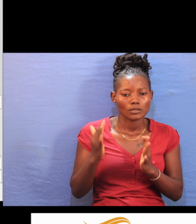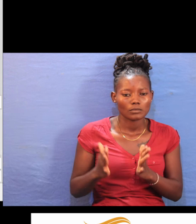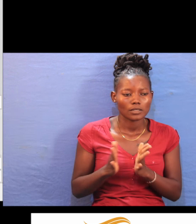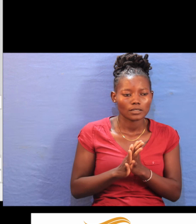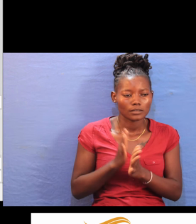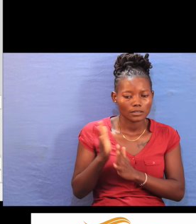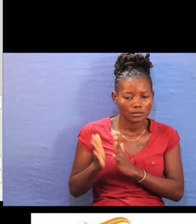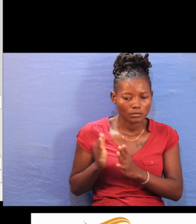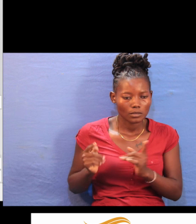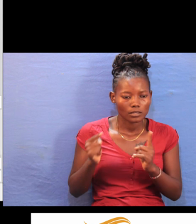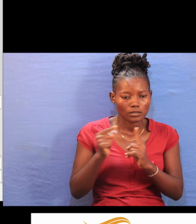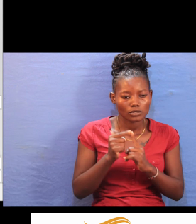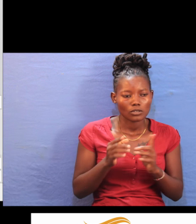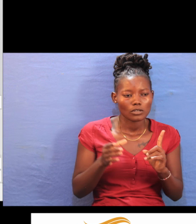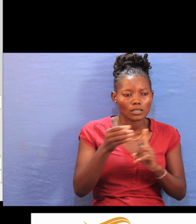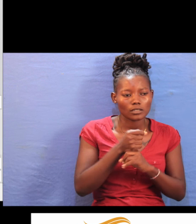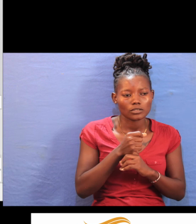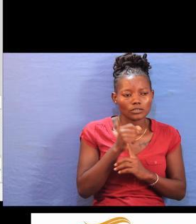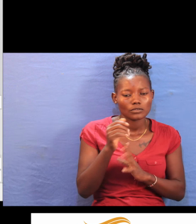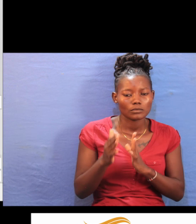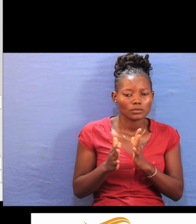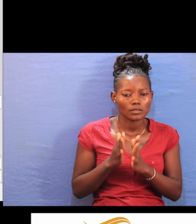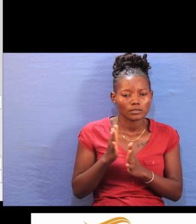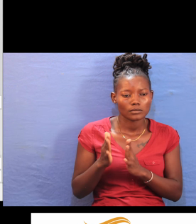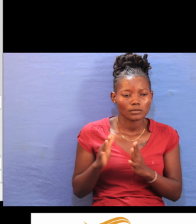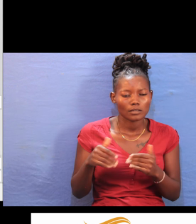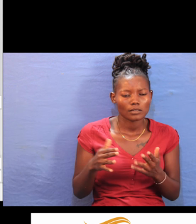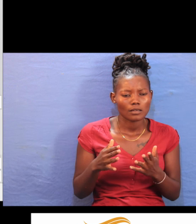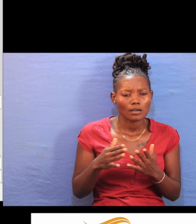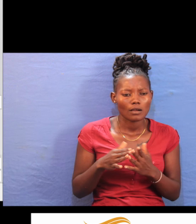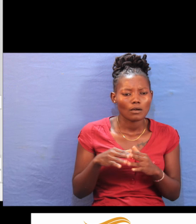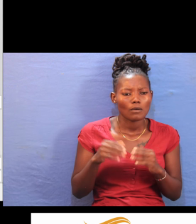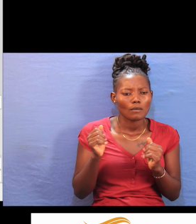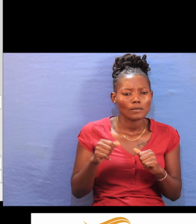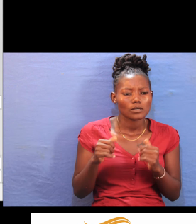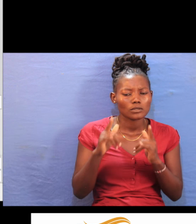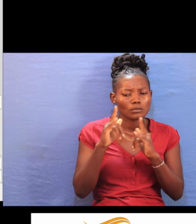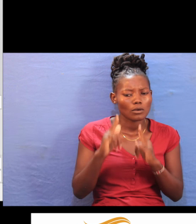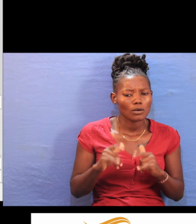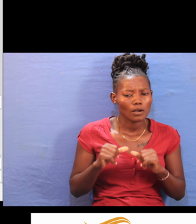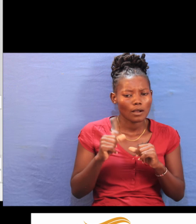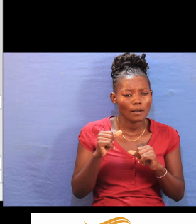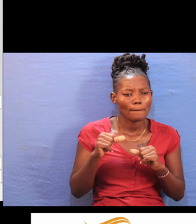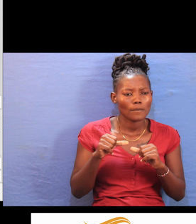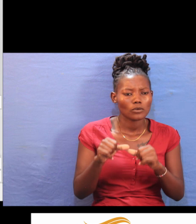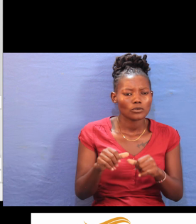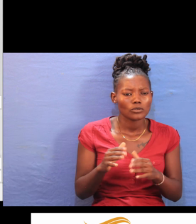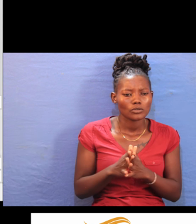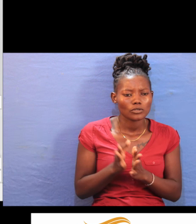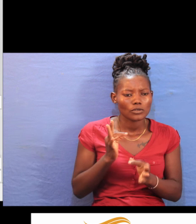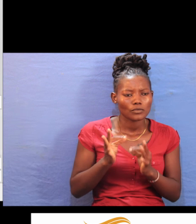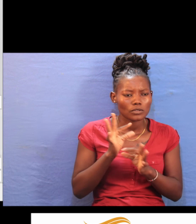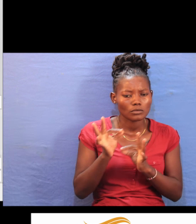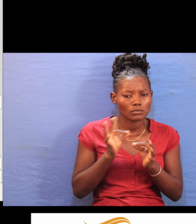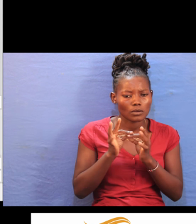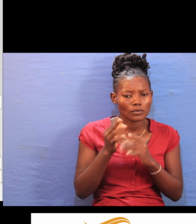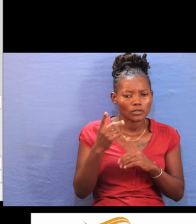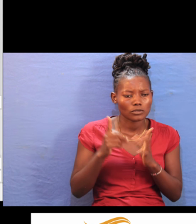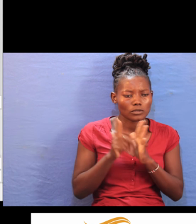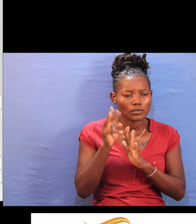for practice, I should have probably put on their opportunity for recovery as well. Okay. So we need to sit down